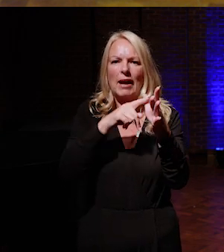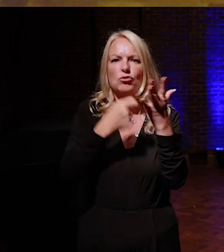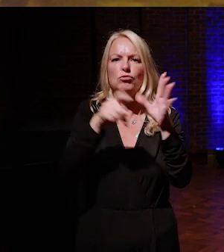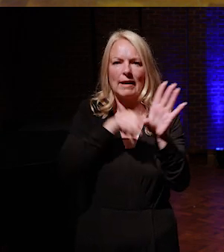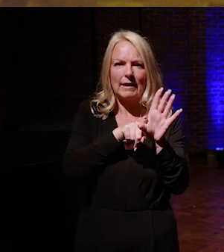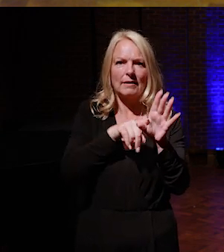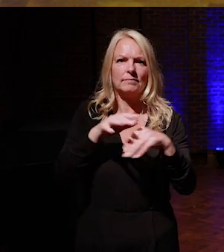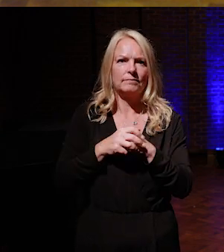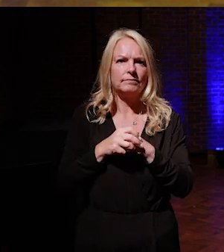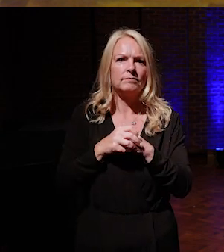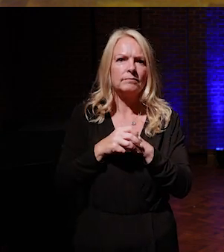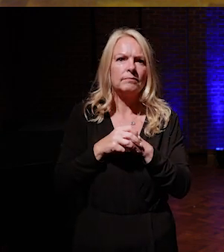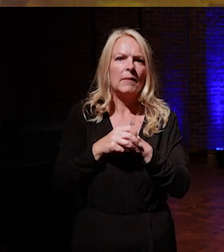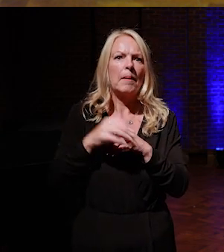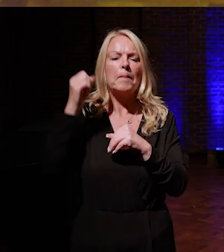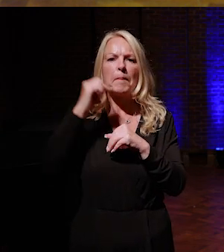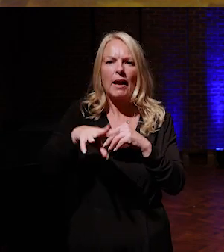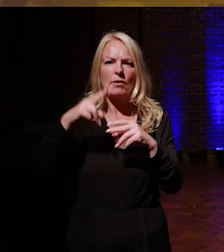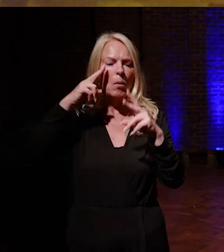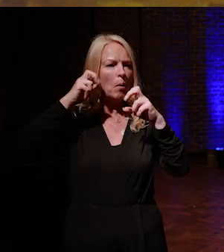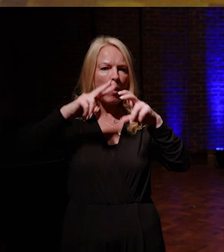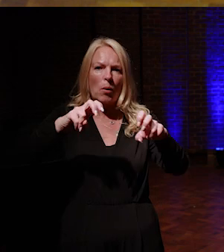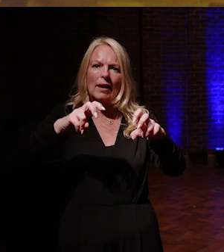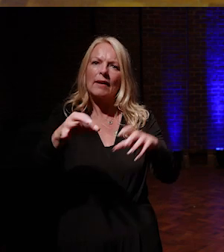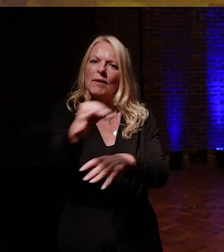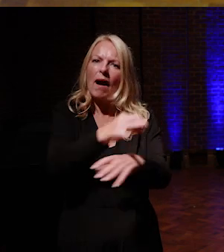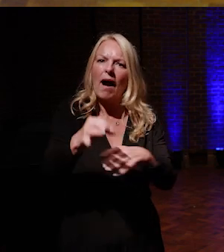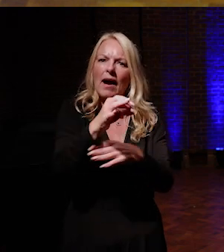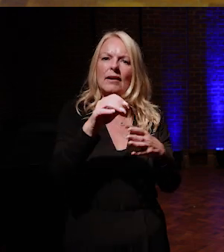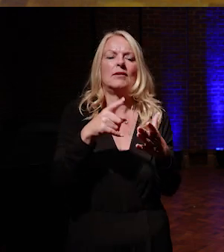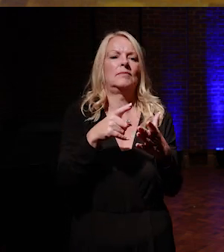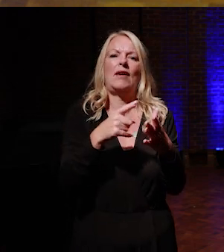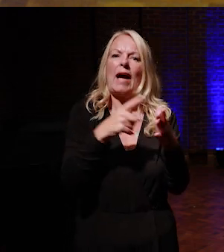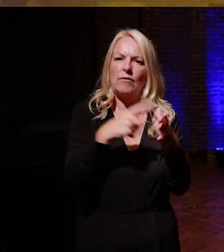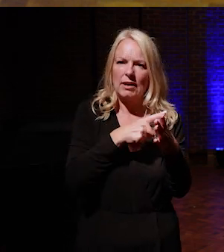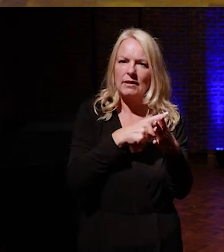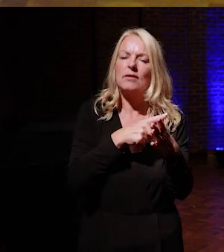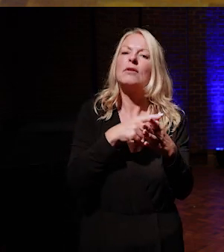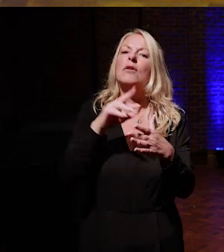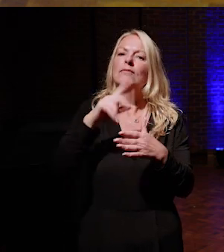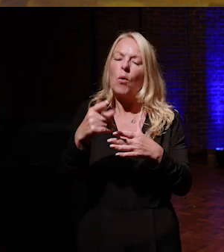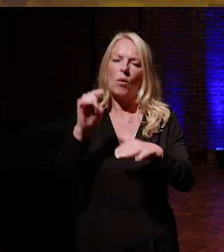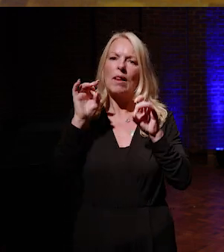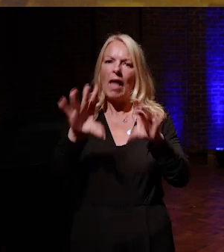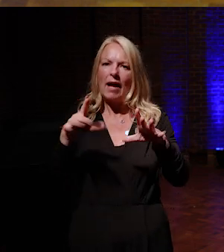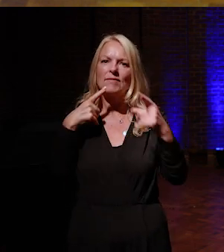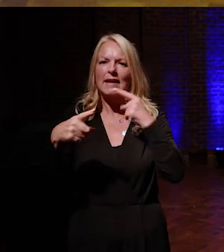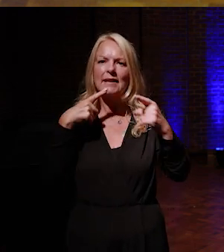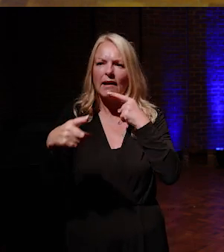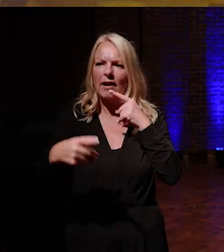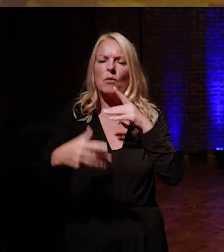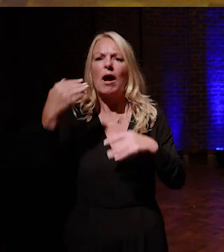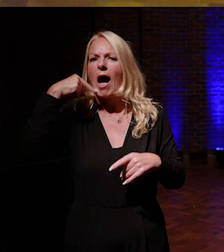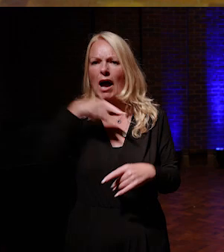There had been looking on the Isle of Arran for archaeological remains on LiDAR data. And they found